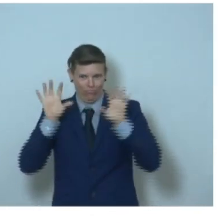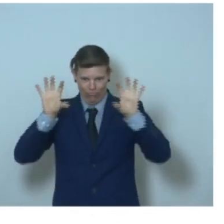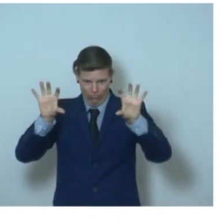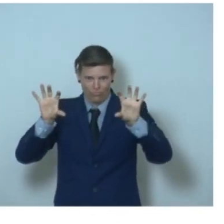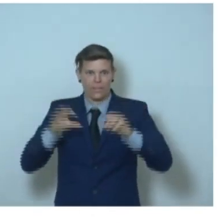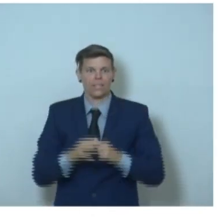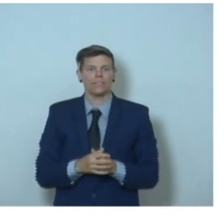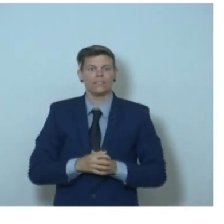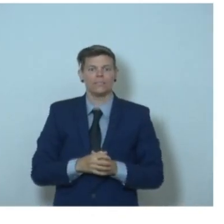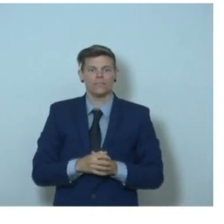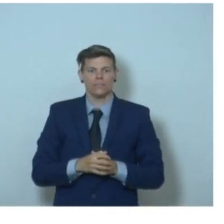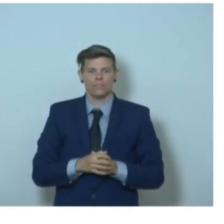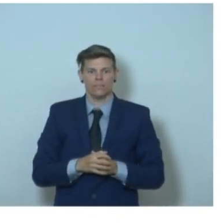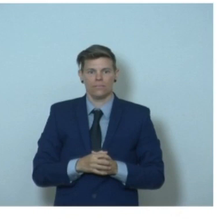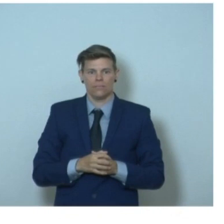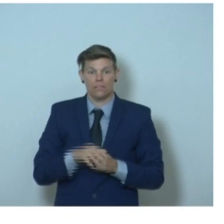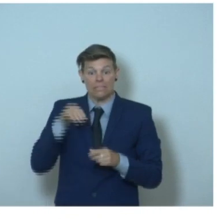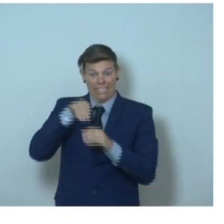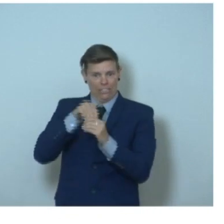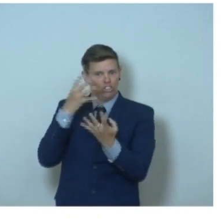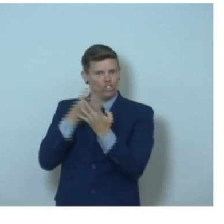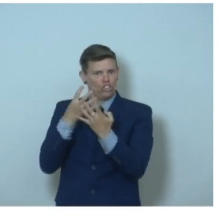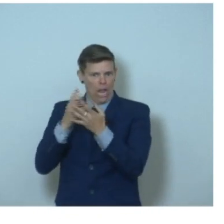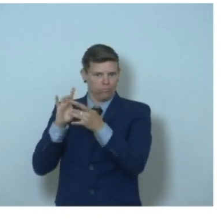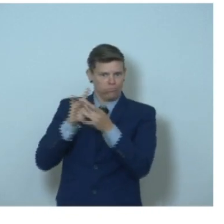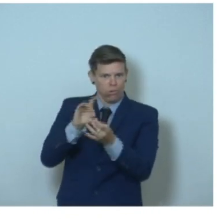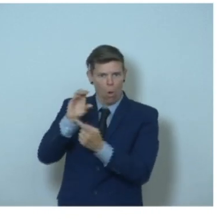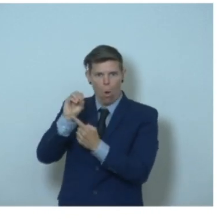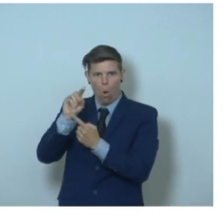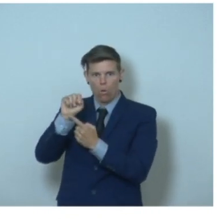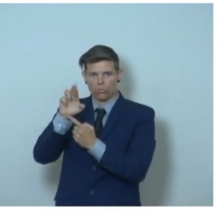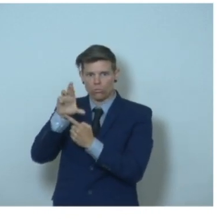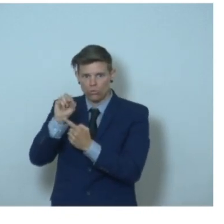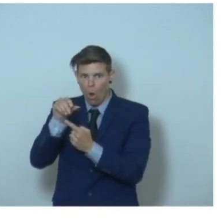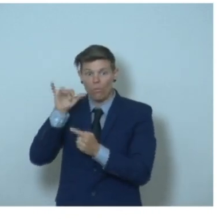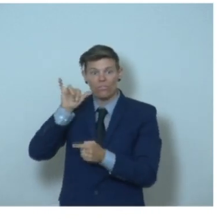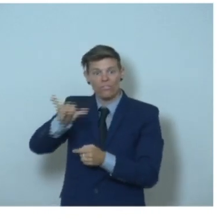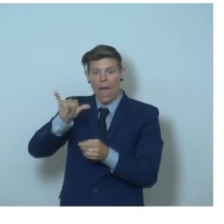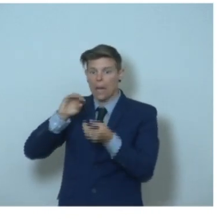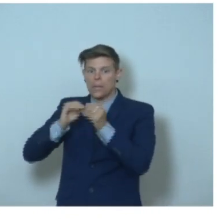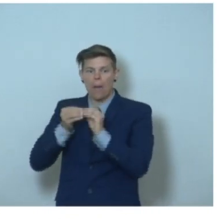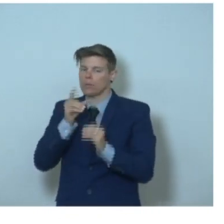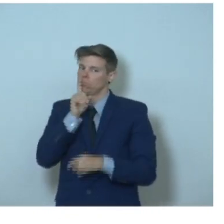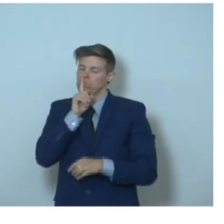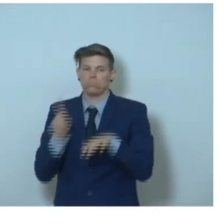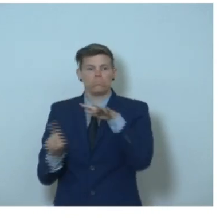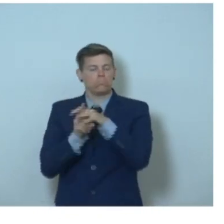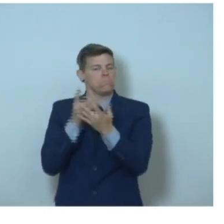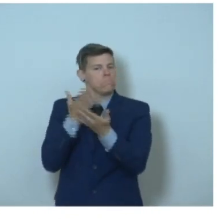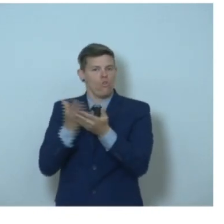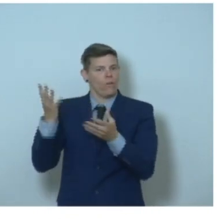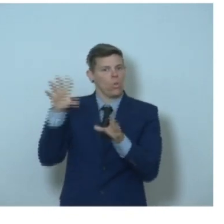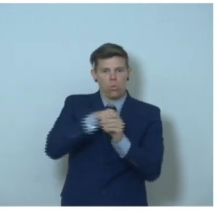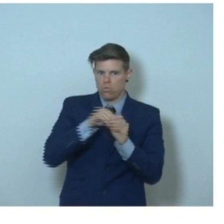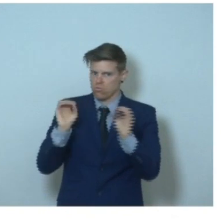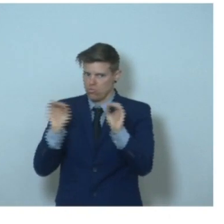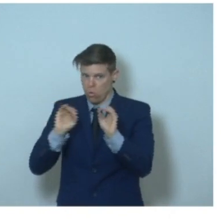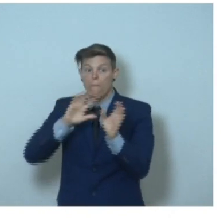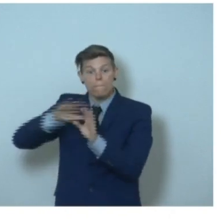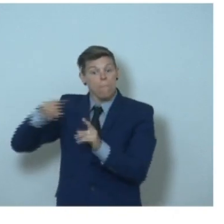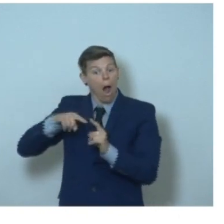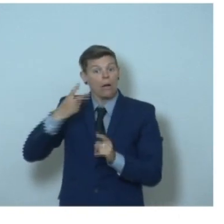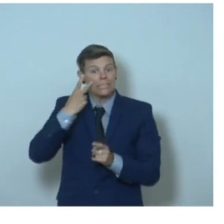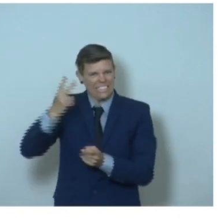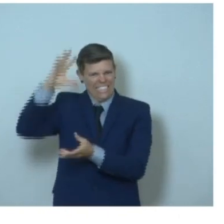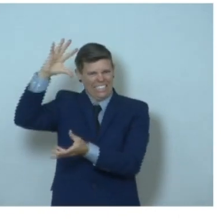in Otero County are not included in these particular maps, but you will see them in the totals that I'll show in a line graph in a